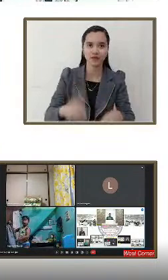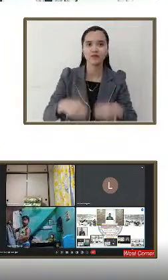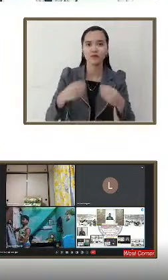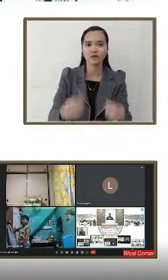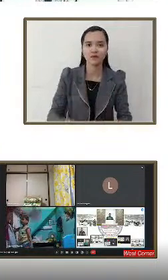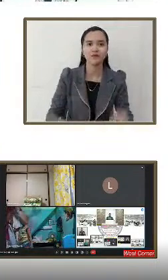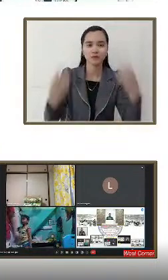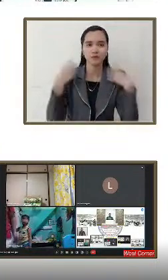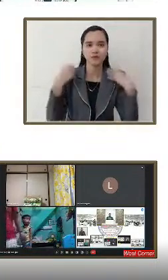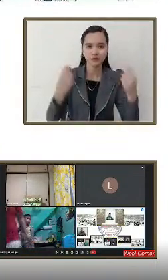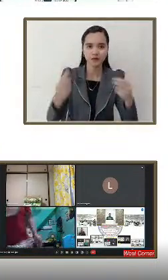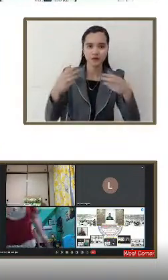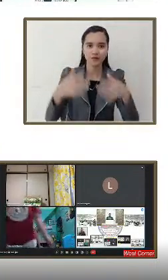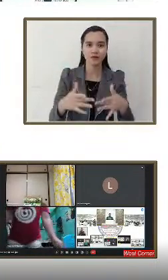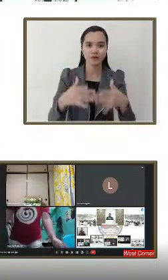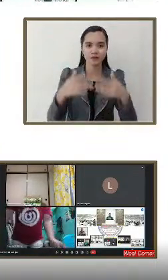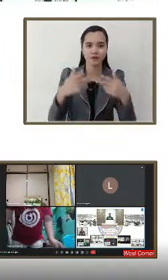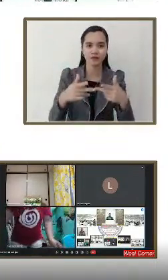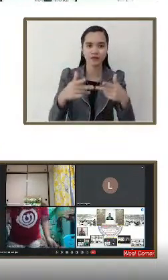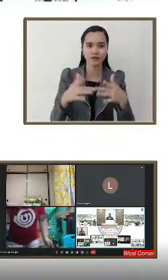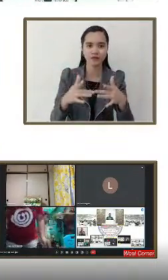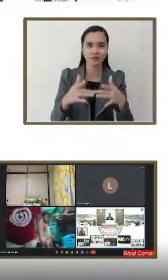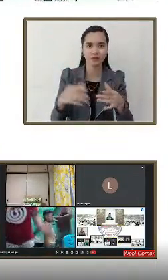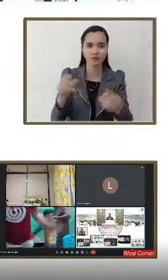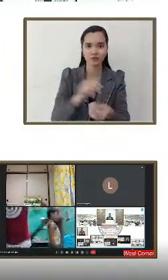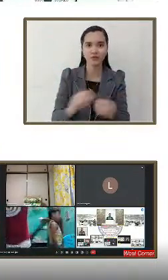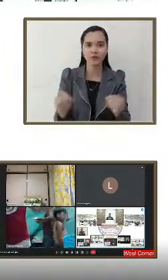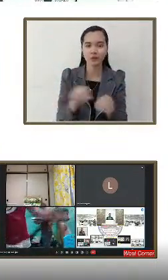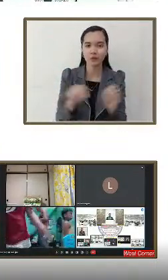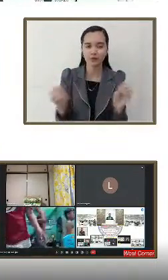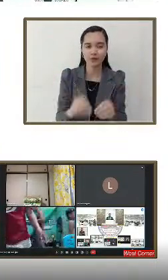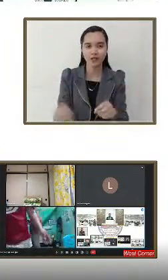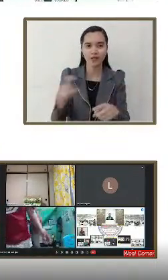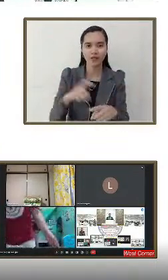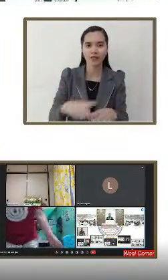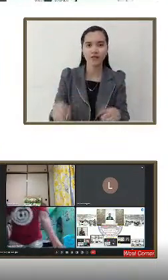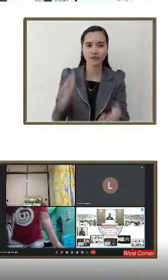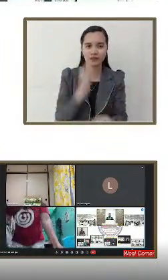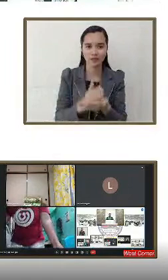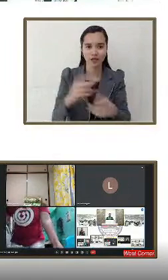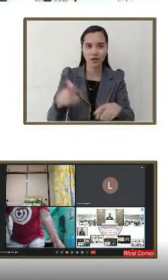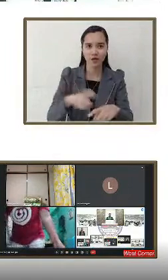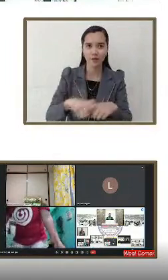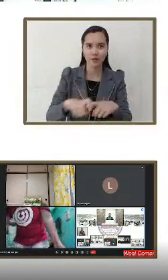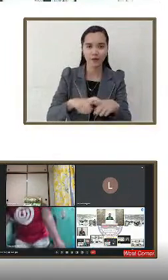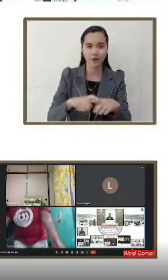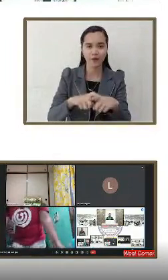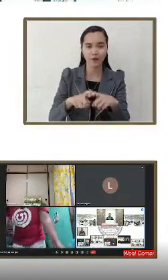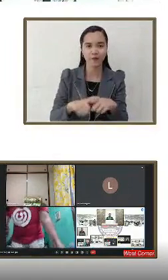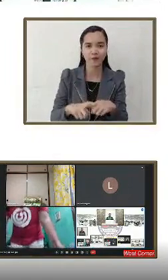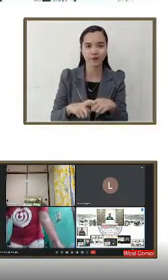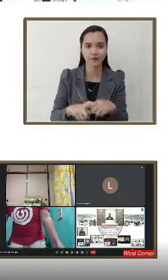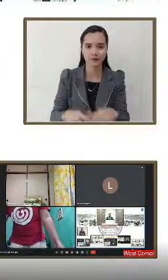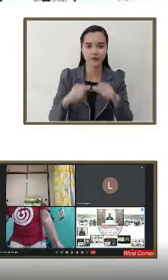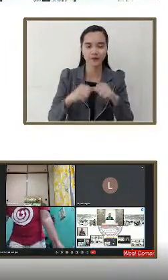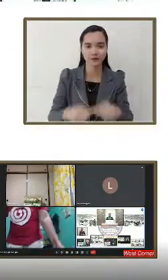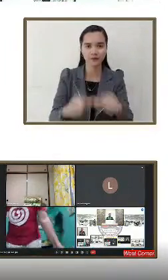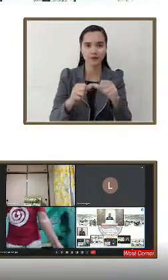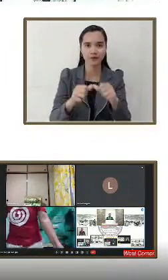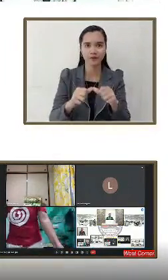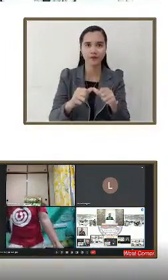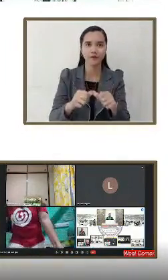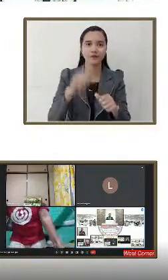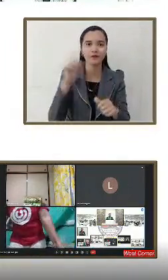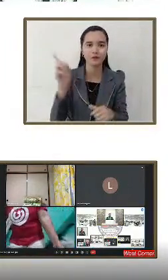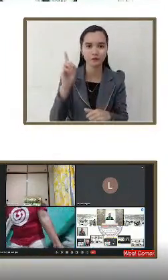connection with no power interruption and system malfunctions, O God. And please continue to use the staff that will be performing their ministries,